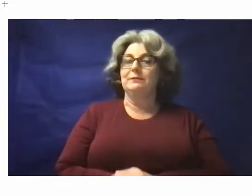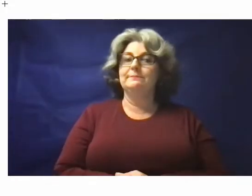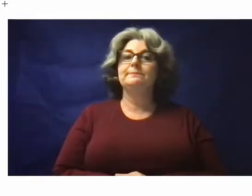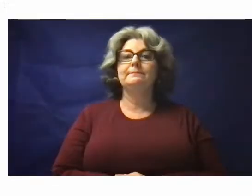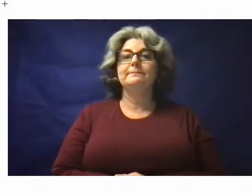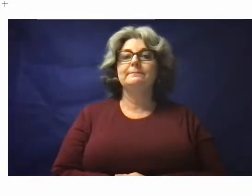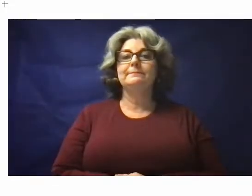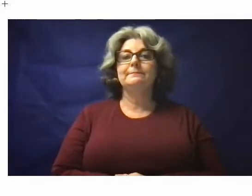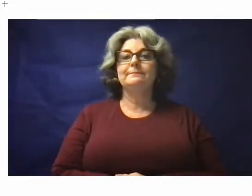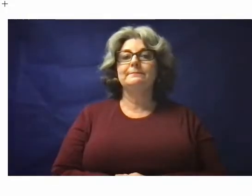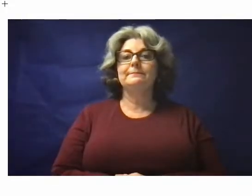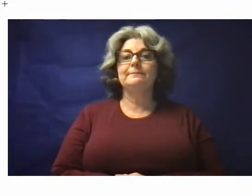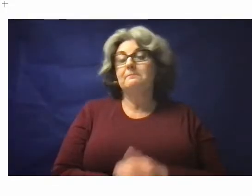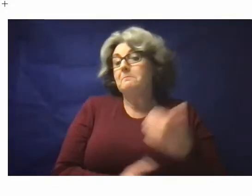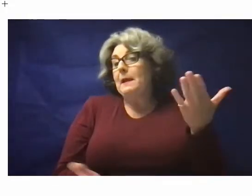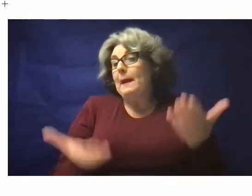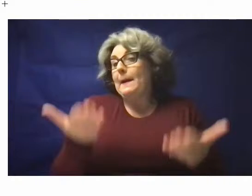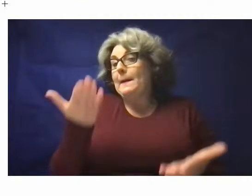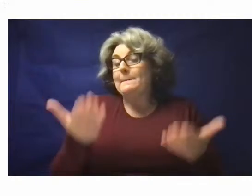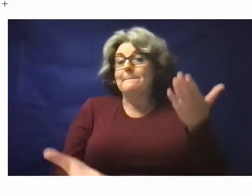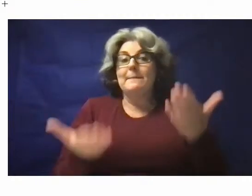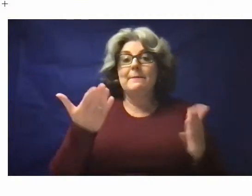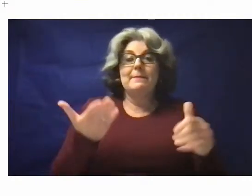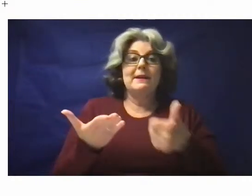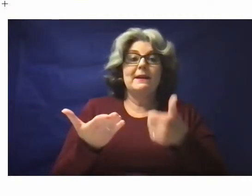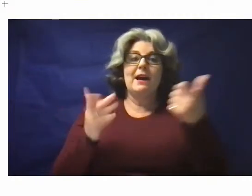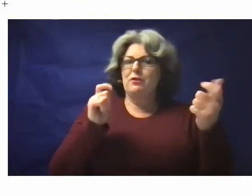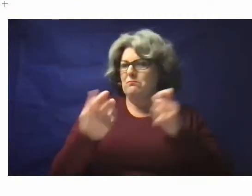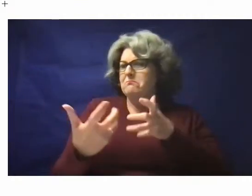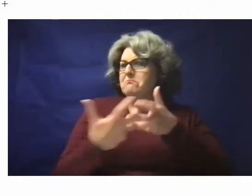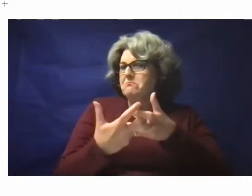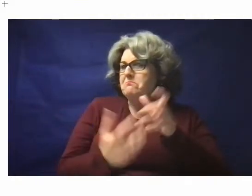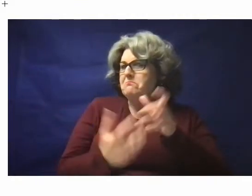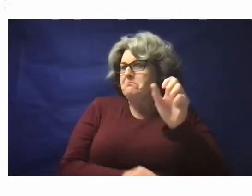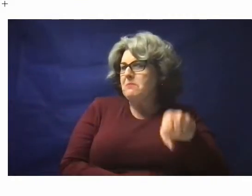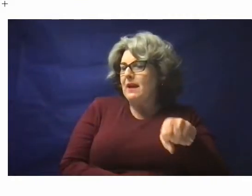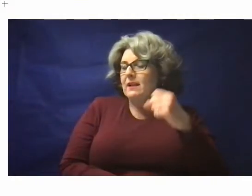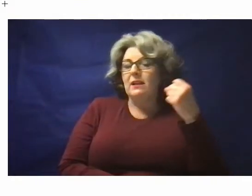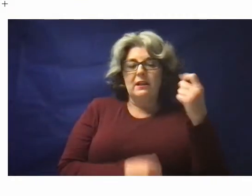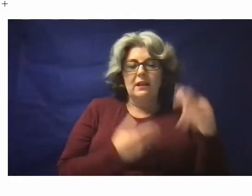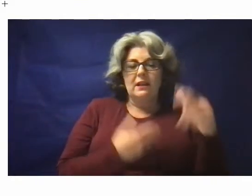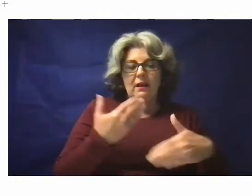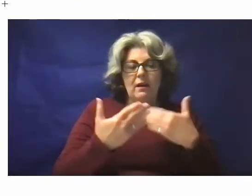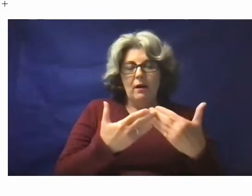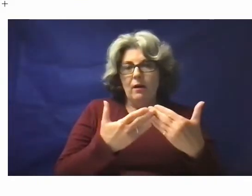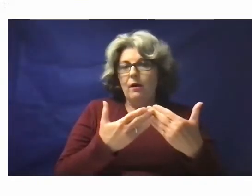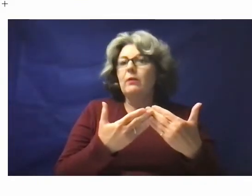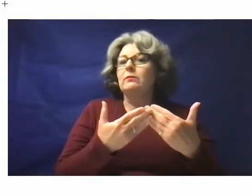And there might as well be other modifications. So it is all on case-by-case